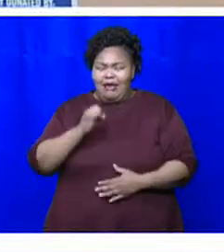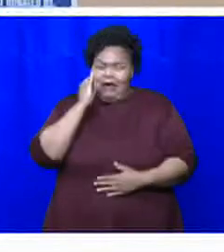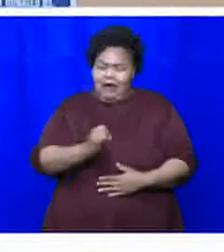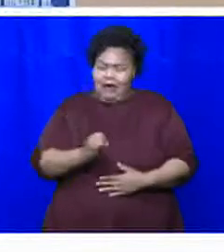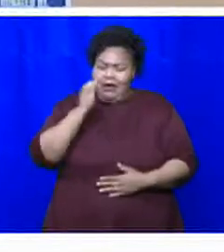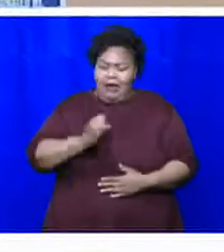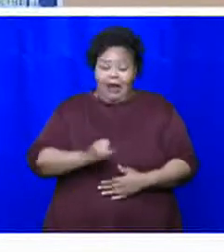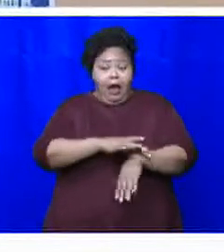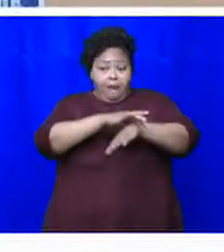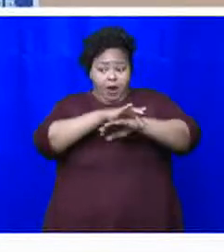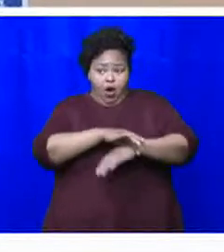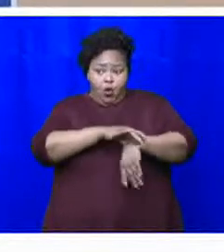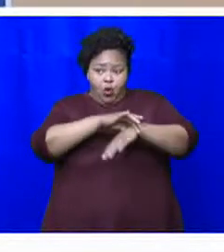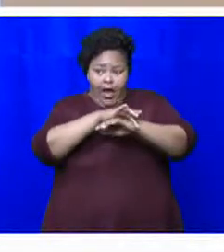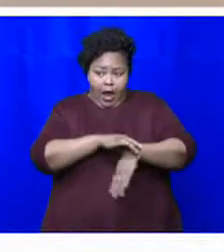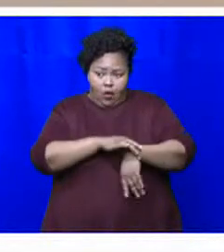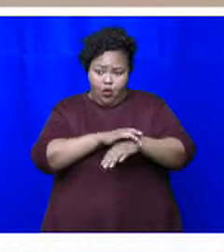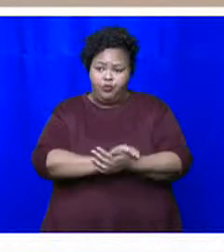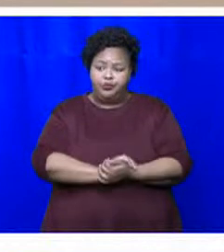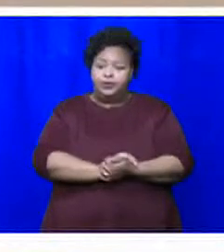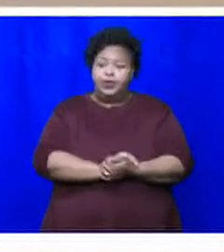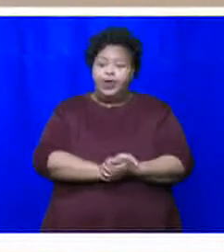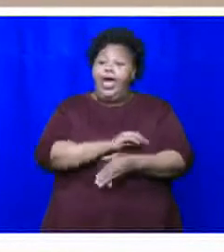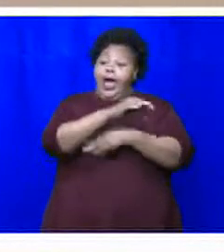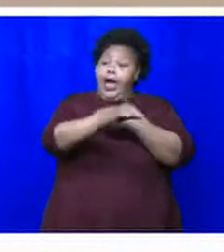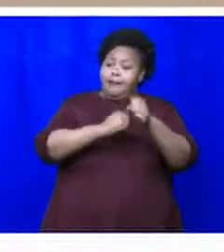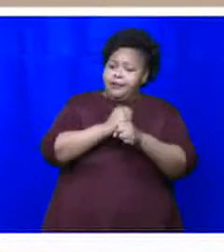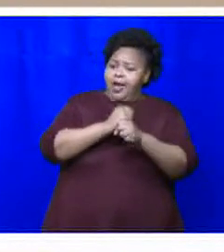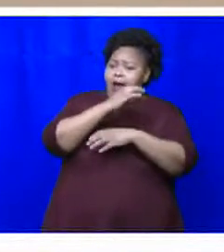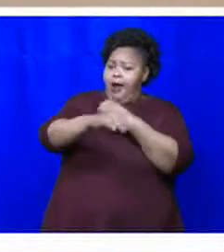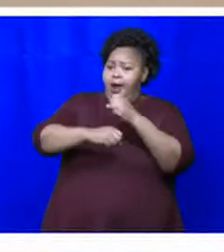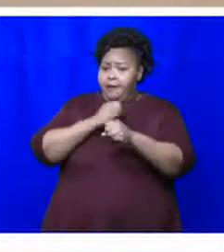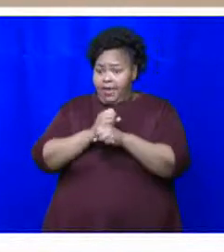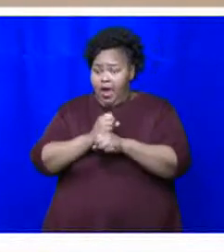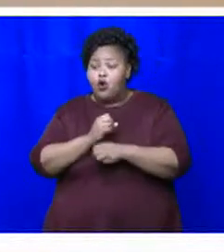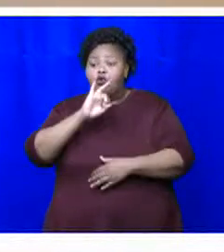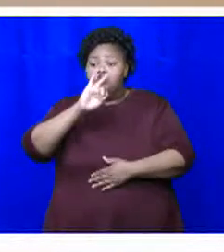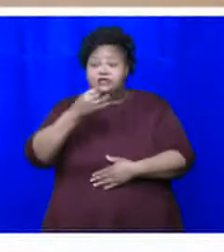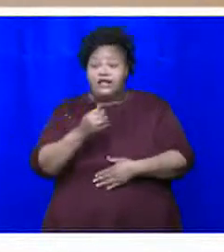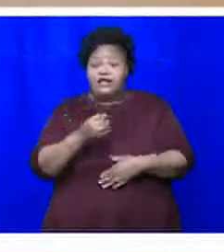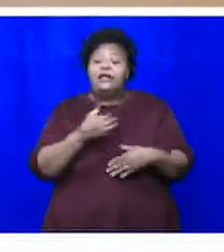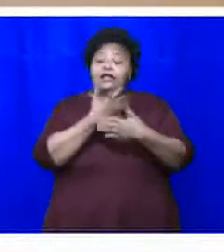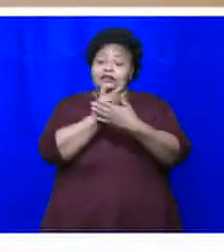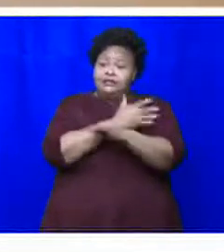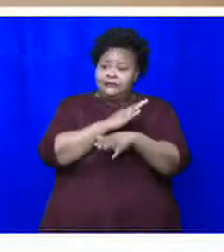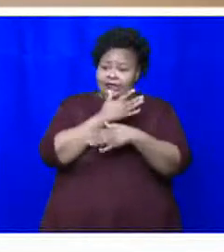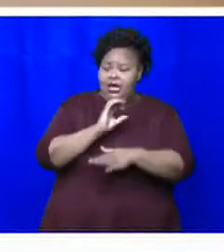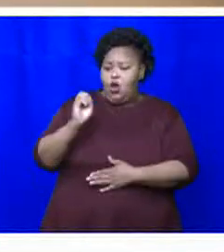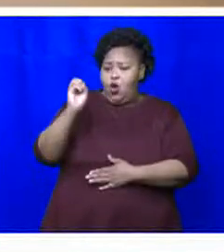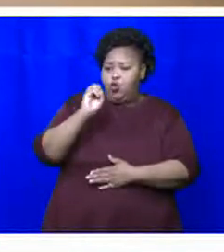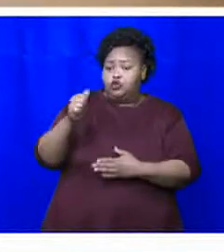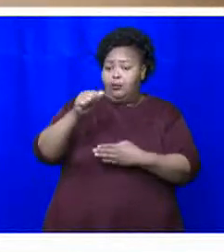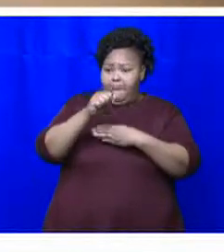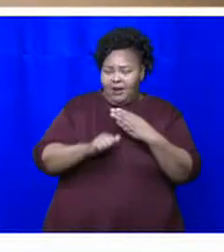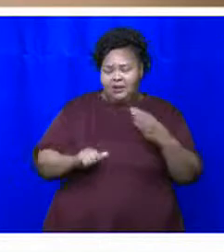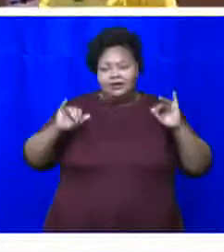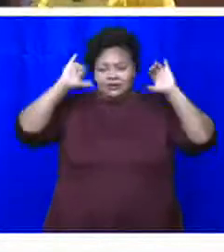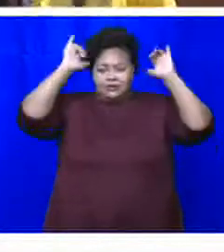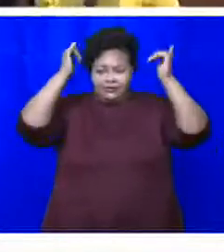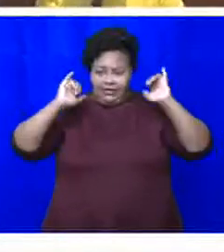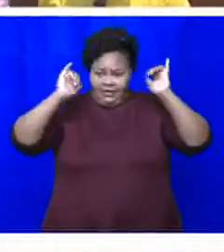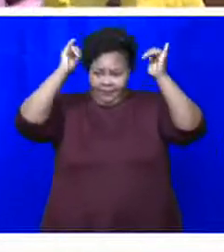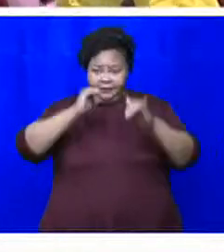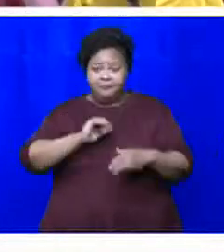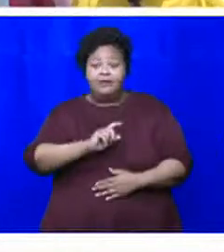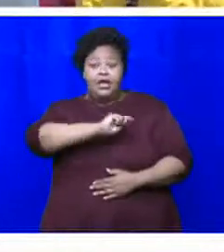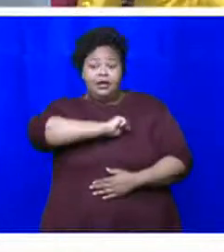Care ligujwa njalo ngeminyaka elangeni lemgcibelo wesibili enyangeni yemphala. I-Eswatini Hospice